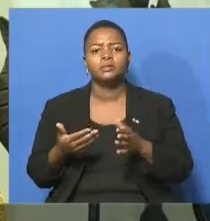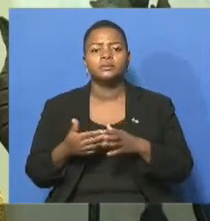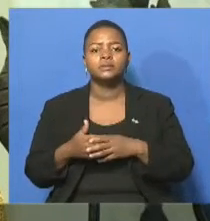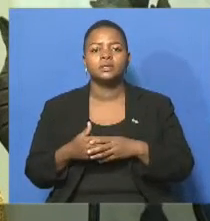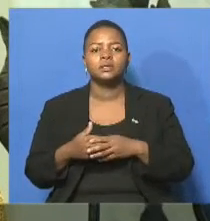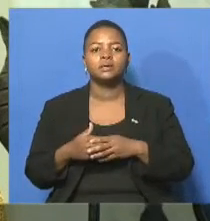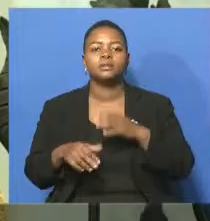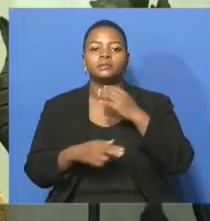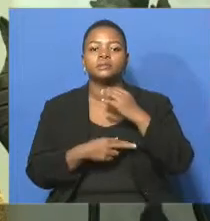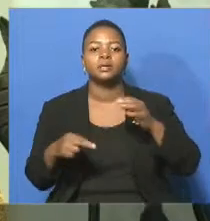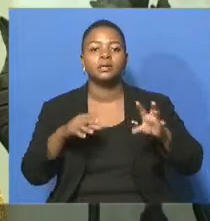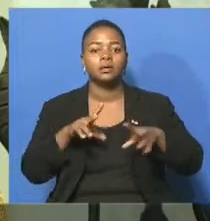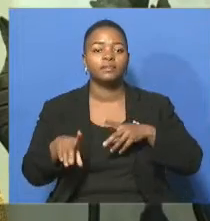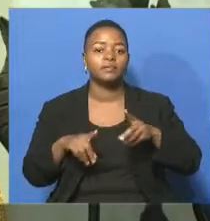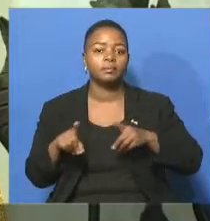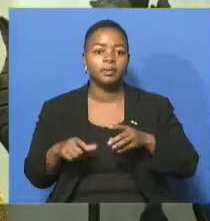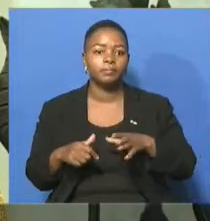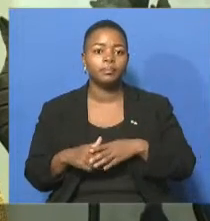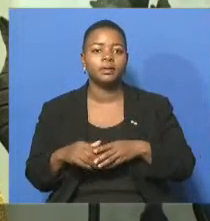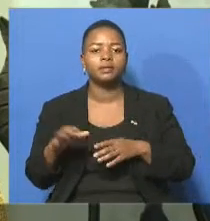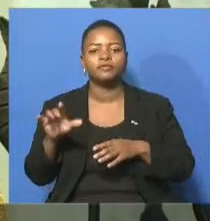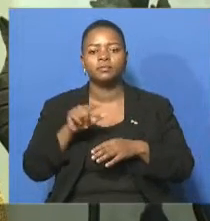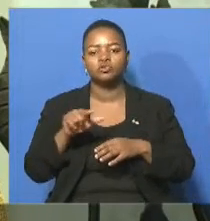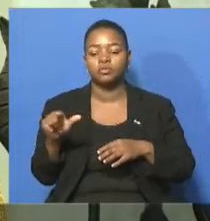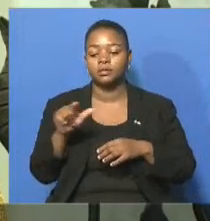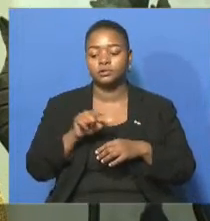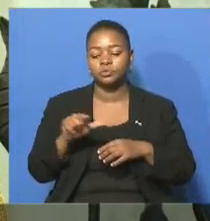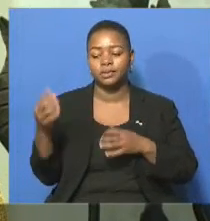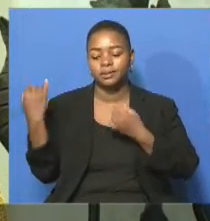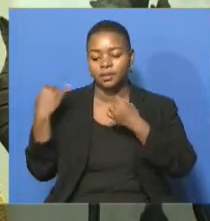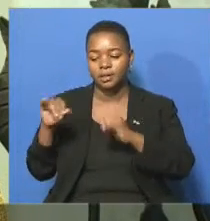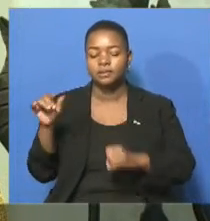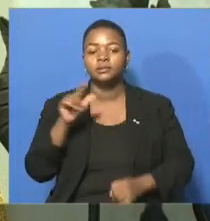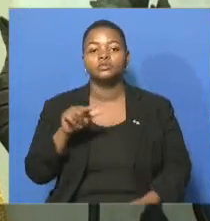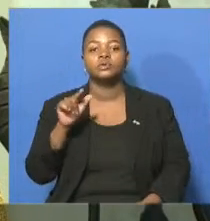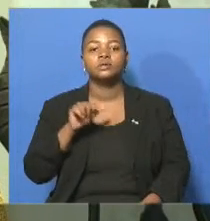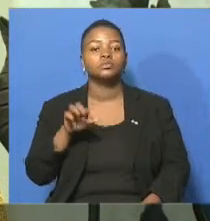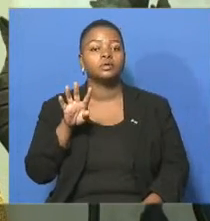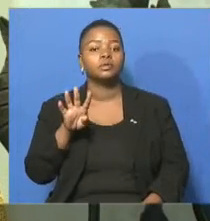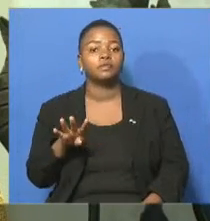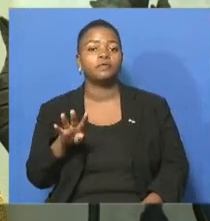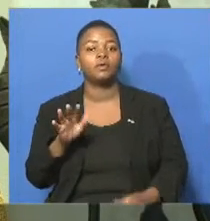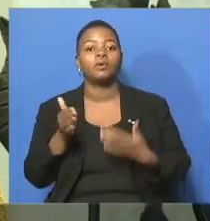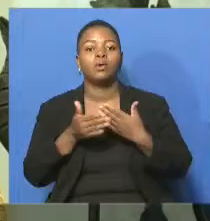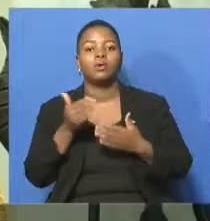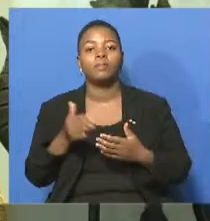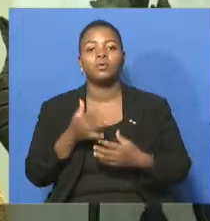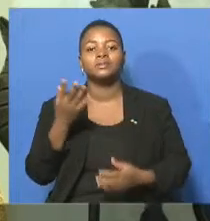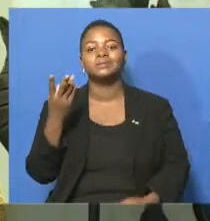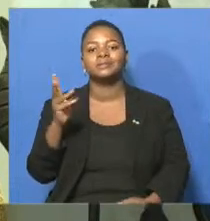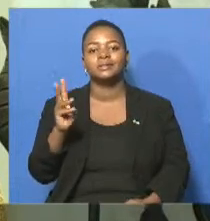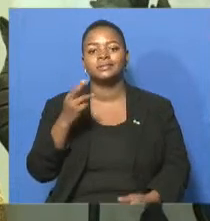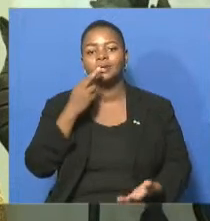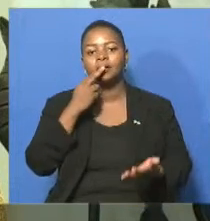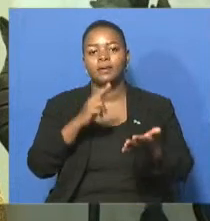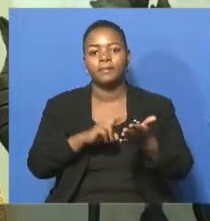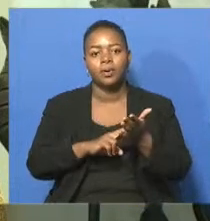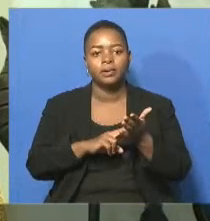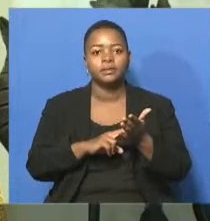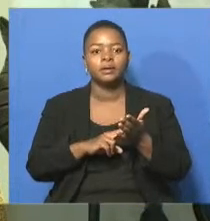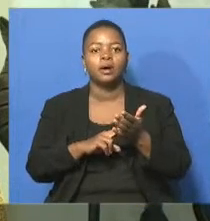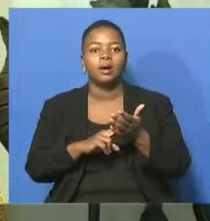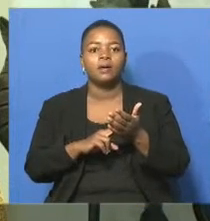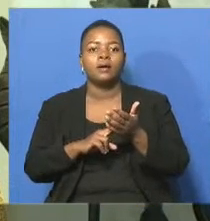do remember there were statistics around from 2020 to 2024. There are almost 16 reported cases